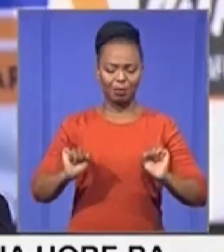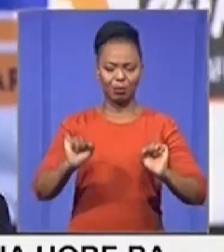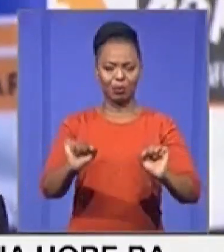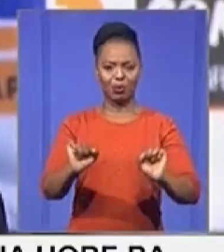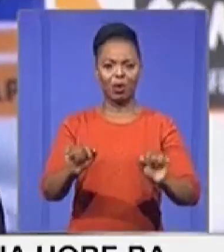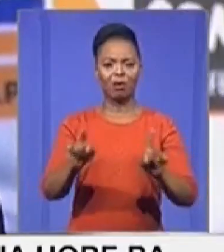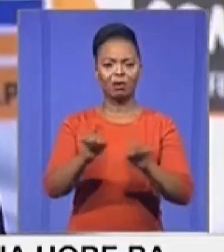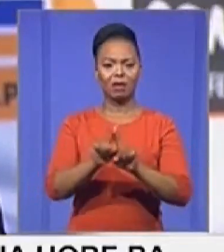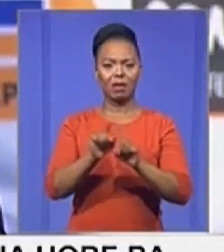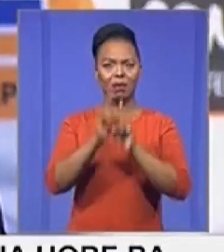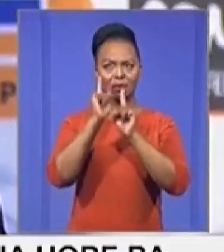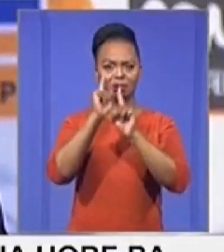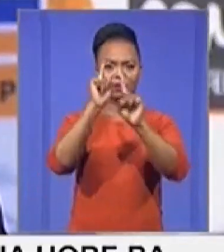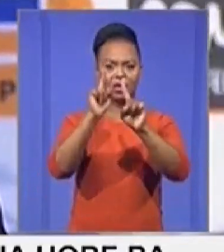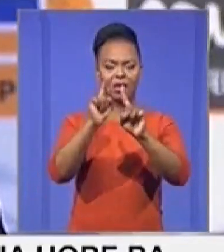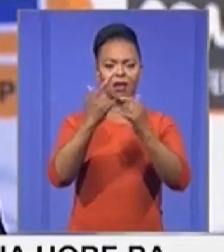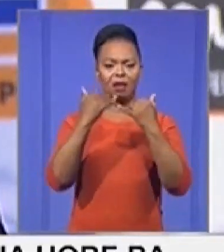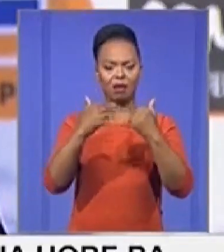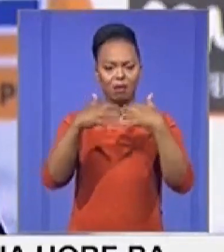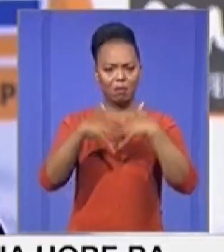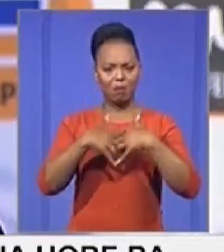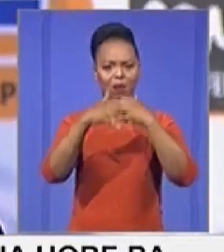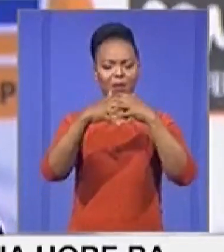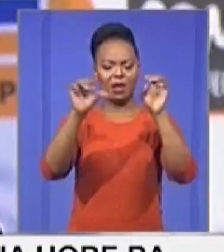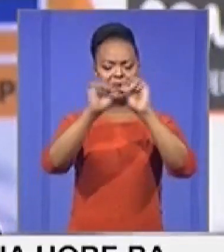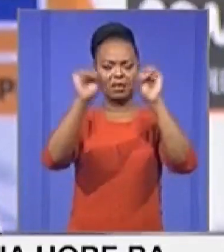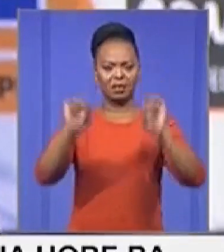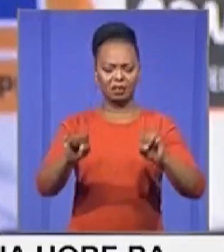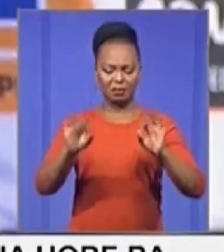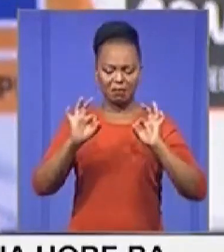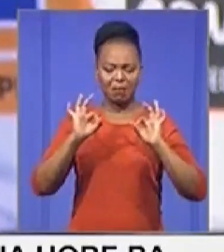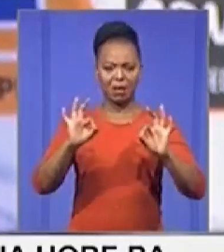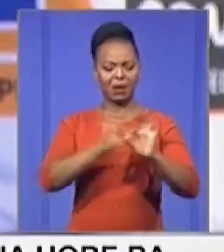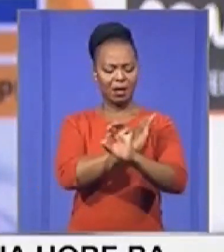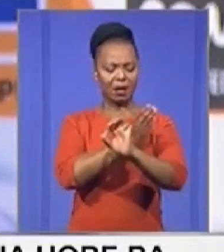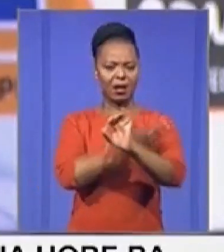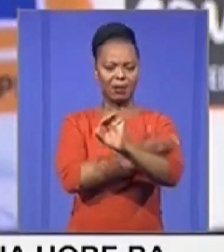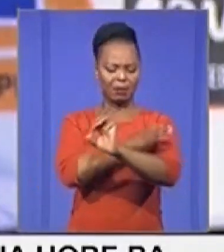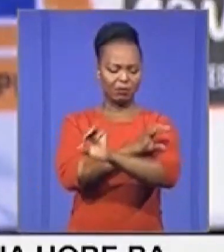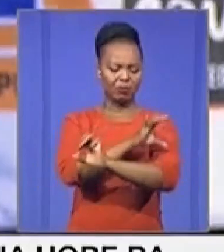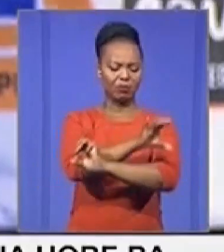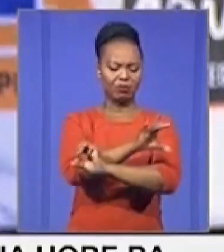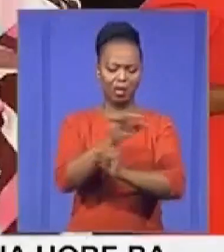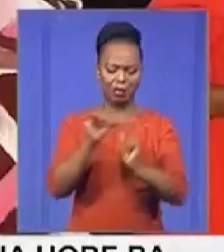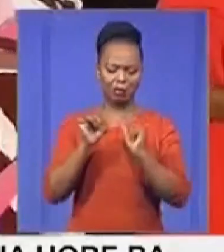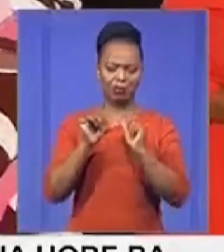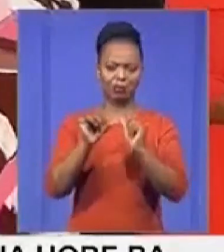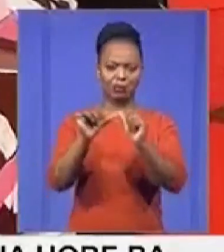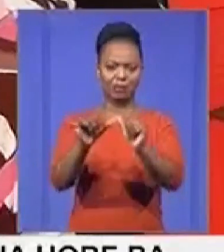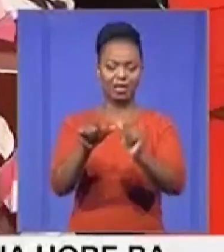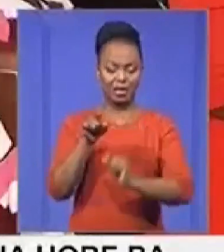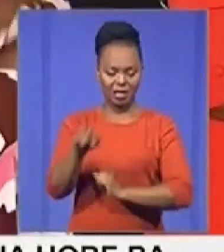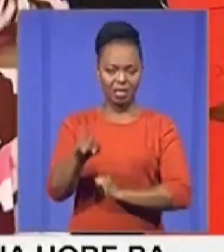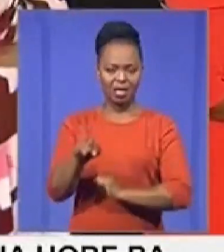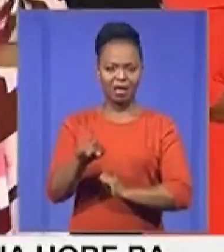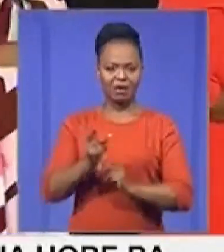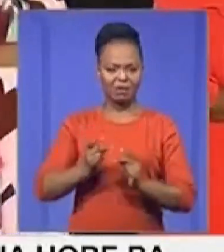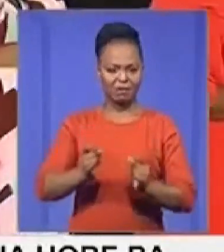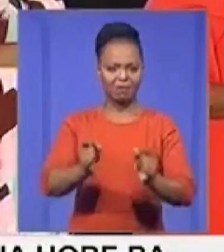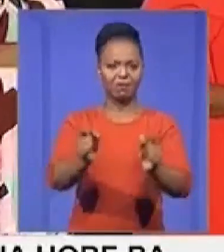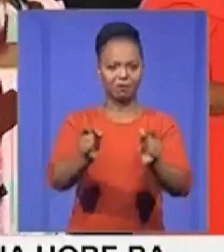build new generation capacity as a matter of greatest urgency.